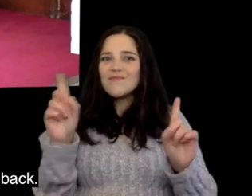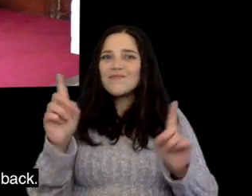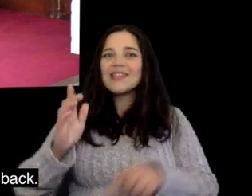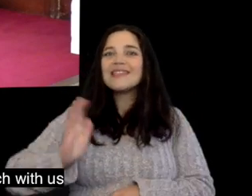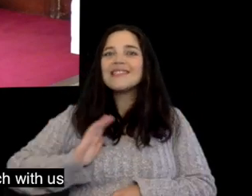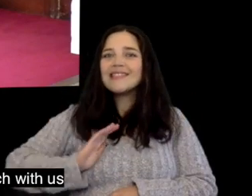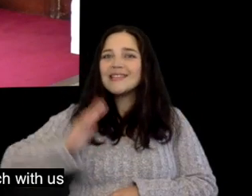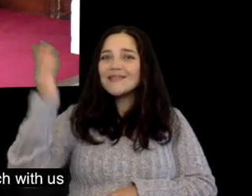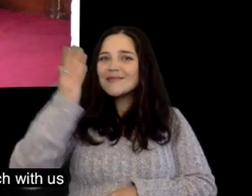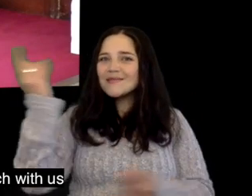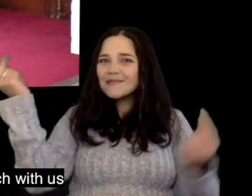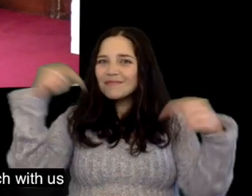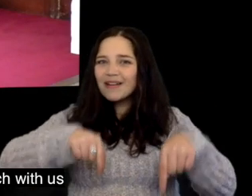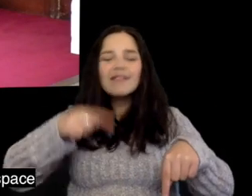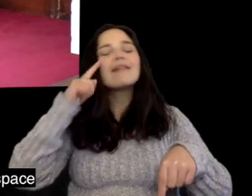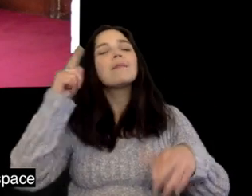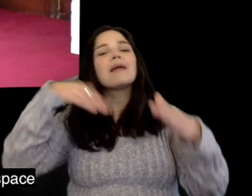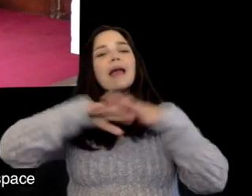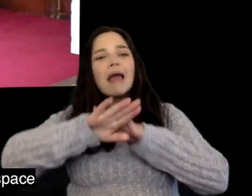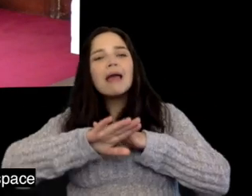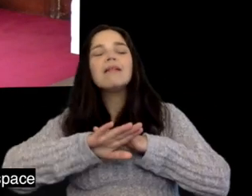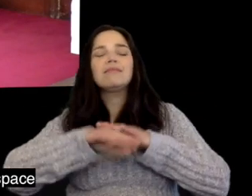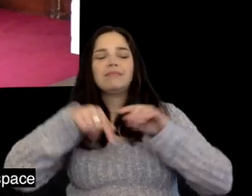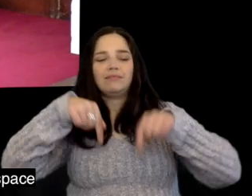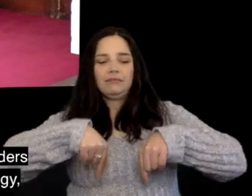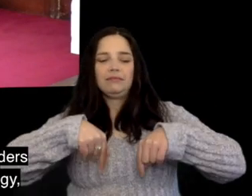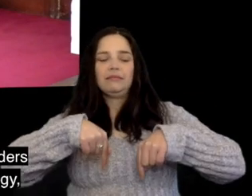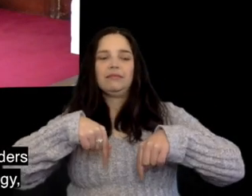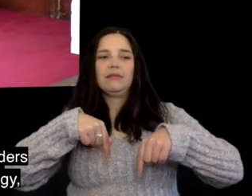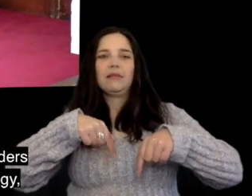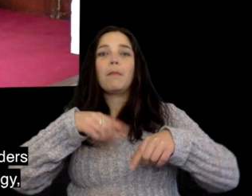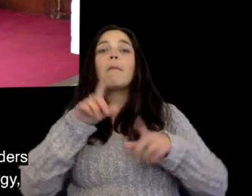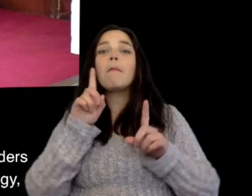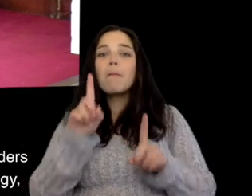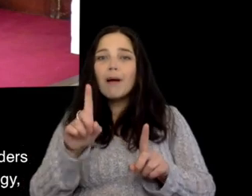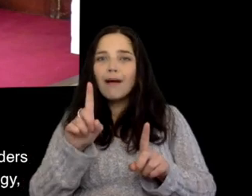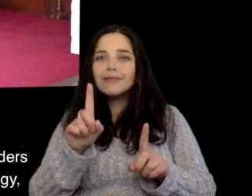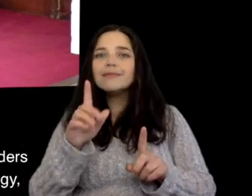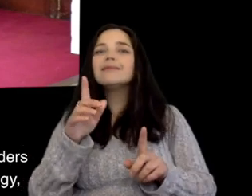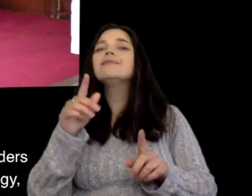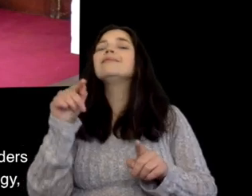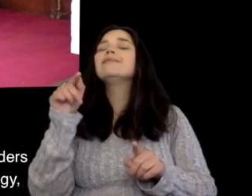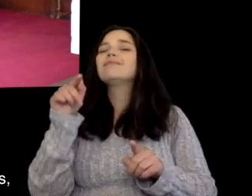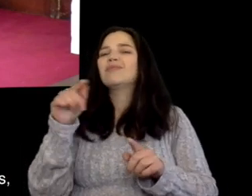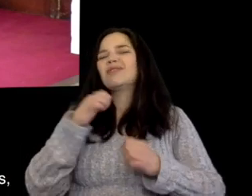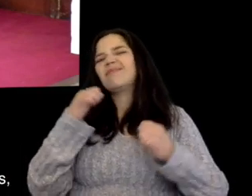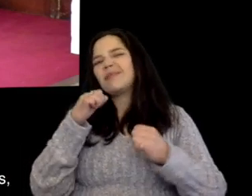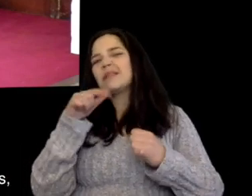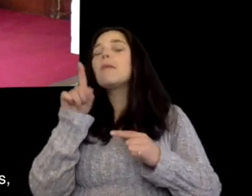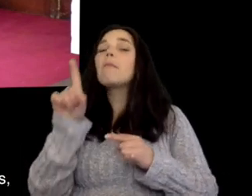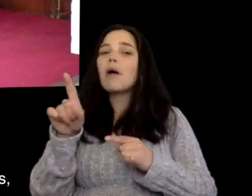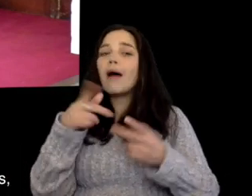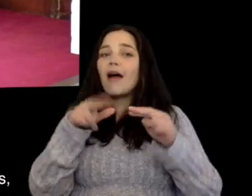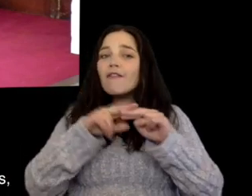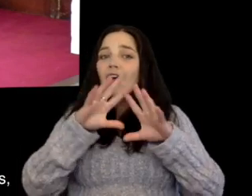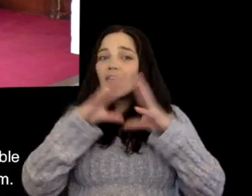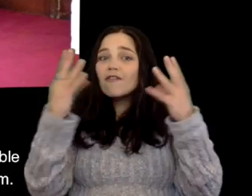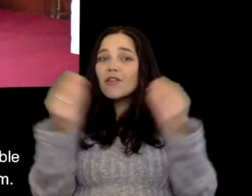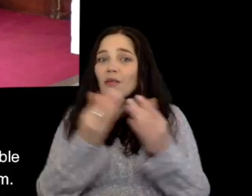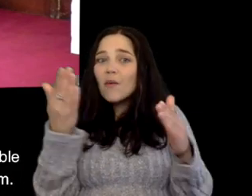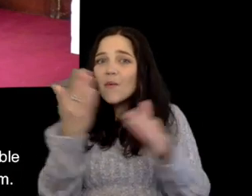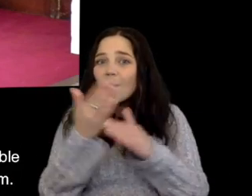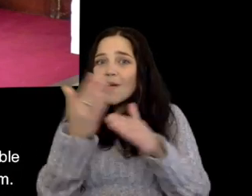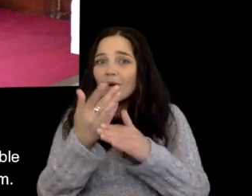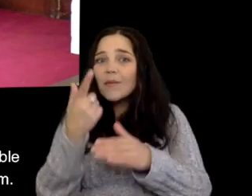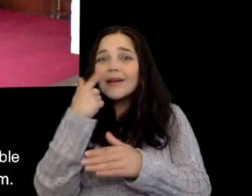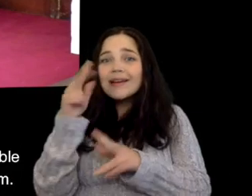back. They can't be in the church with us because of physical space, but through the wonders of modern technology, if everything works, we're going to